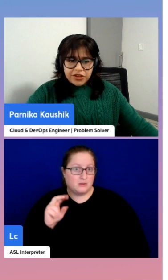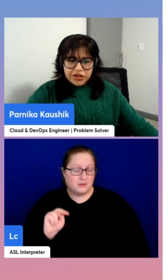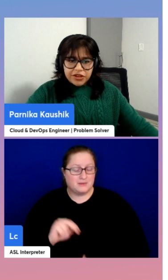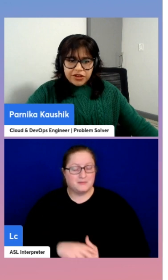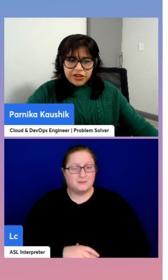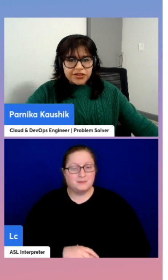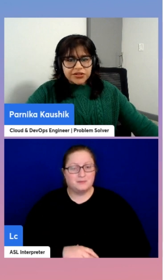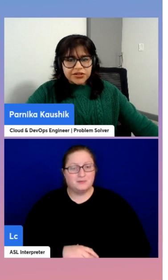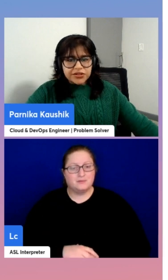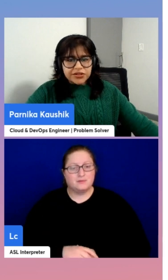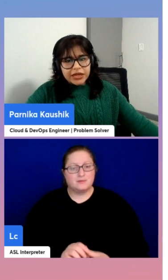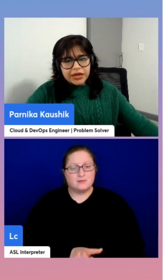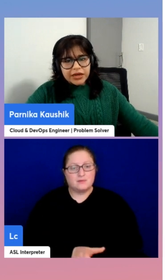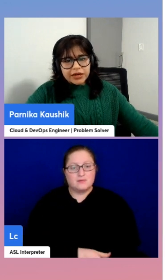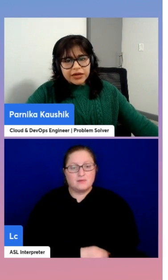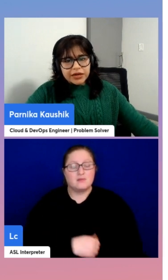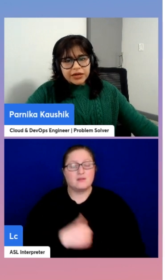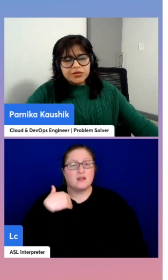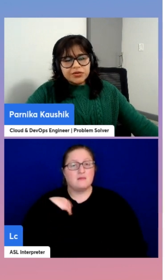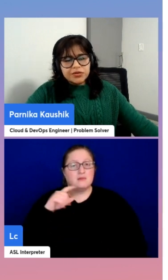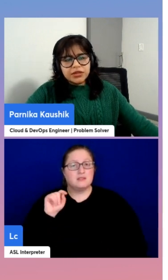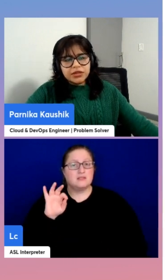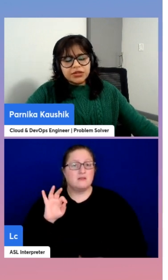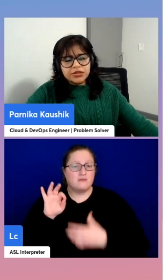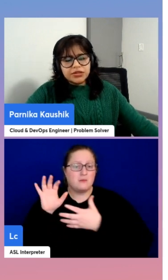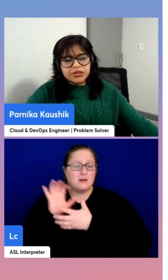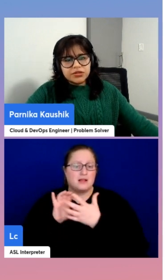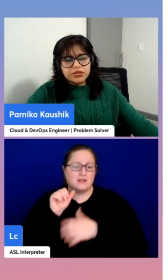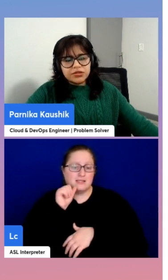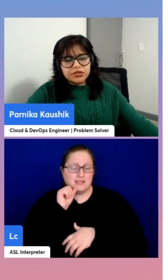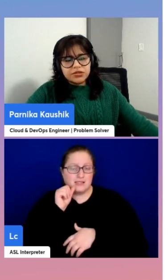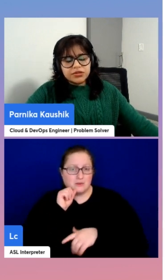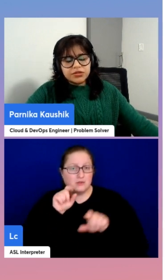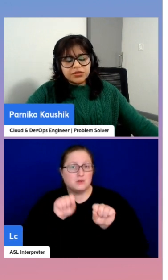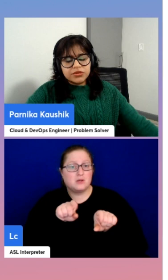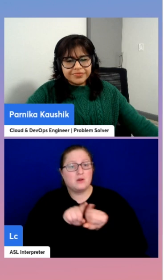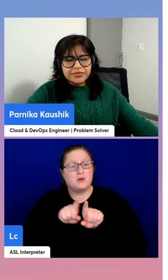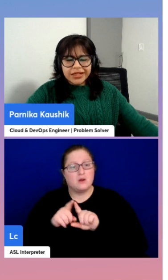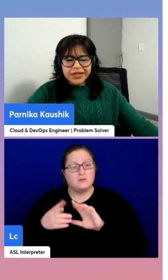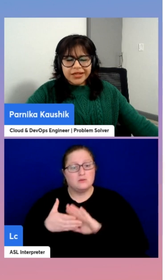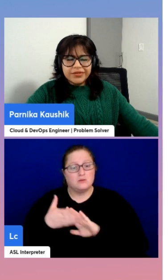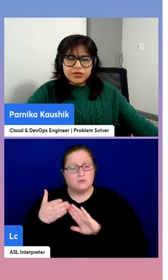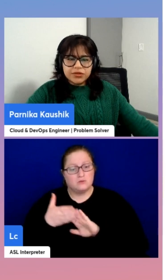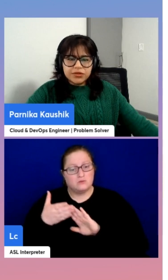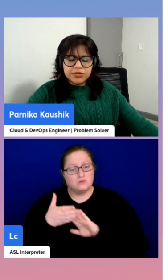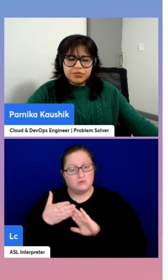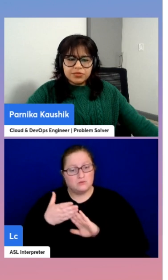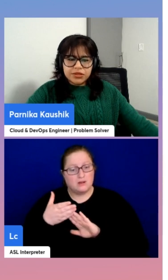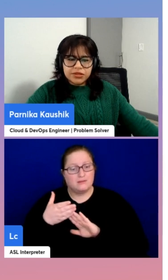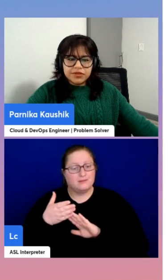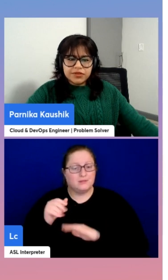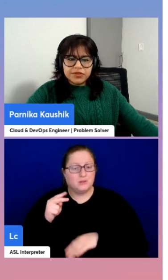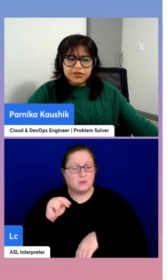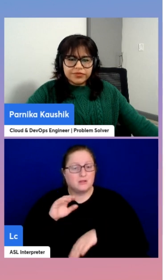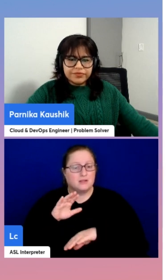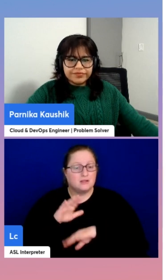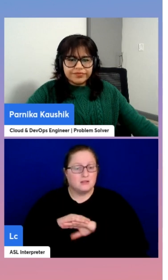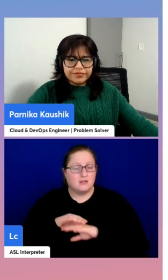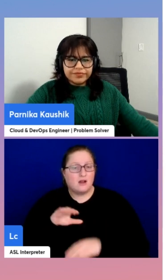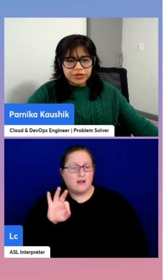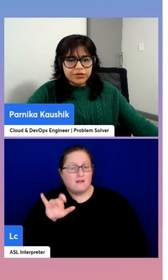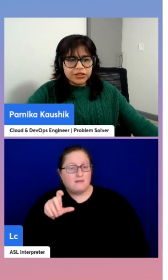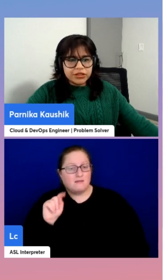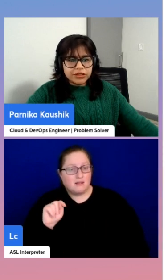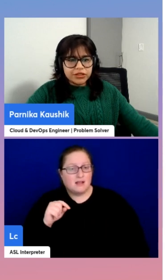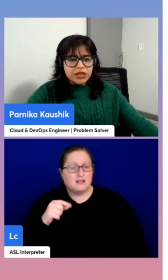is, in full effect, a Terraform Cloud secrets engine as well, where you can generate those tokens on the fly. I haven't used it for the purposes of this demo. You're